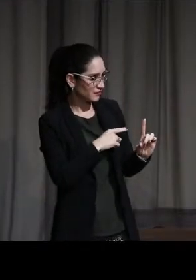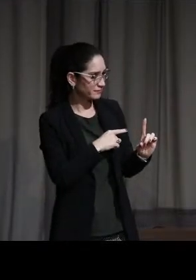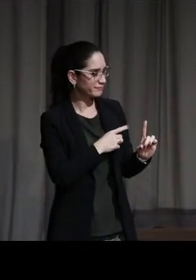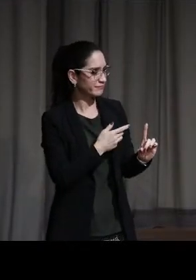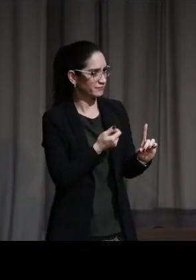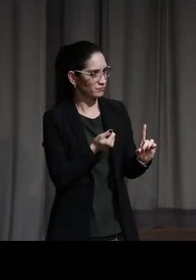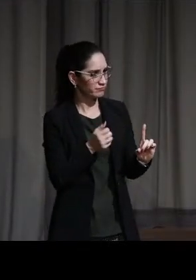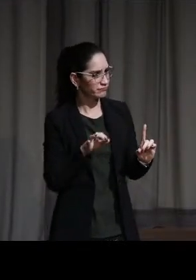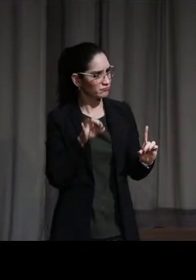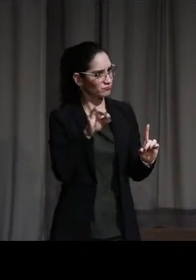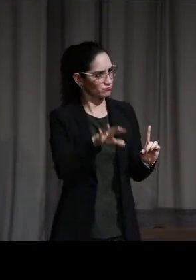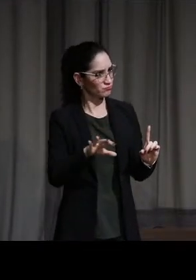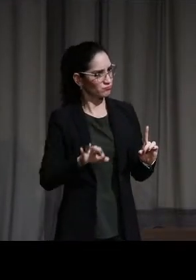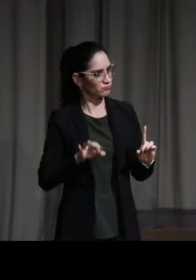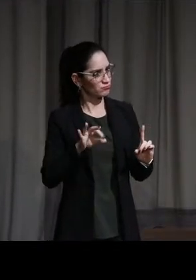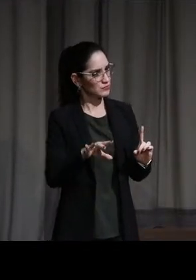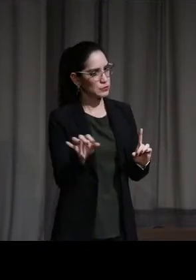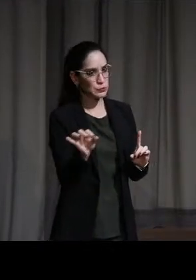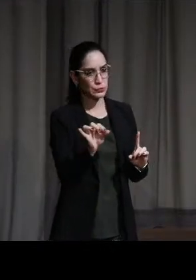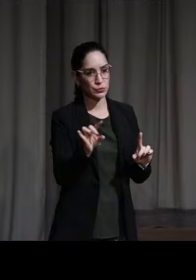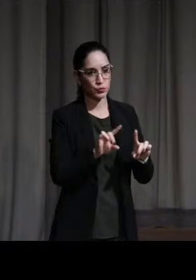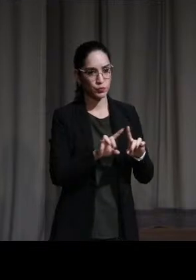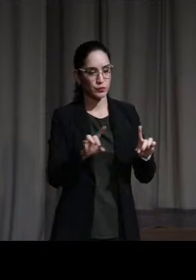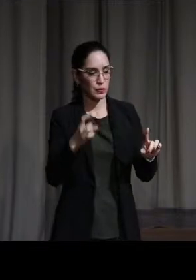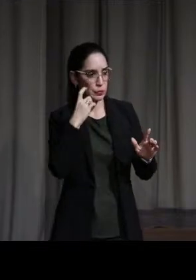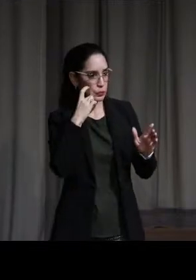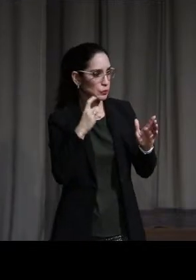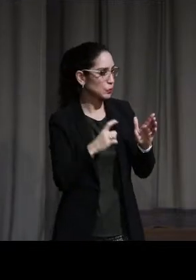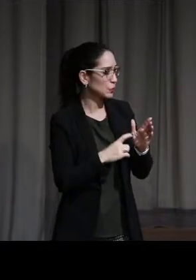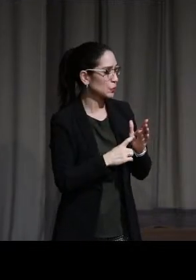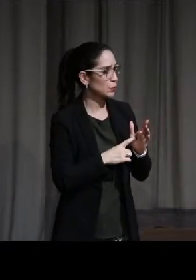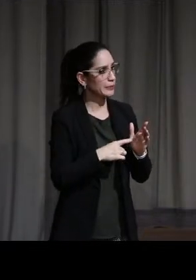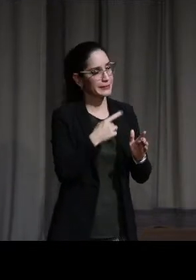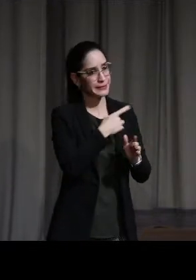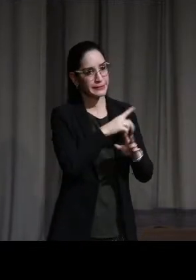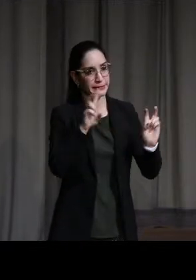well, but I see El Pecado